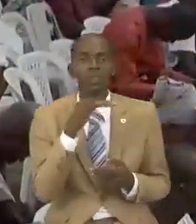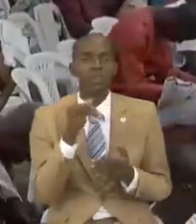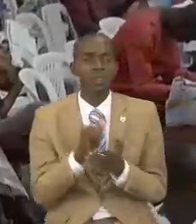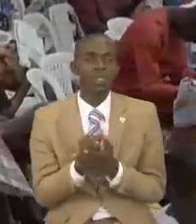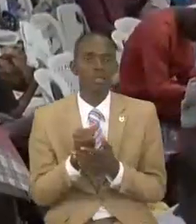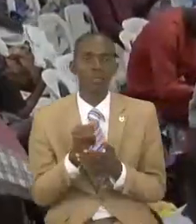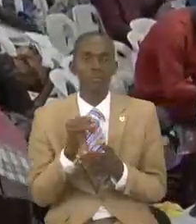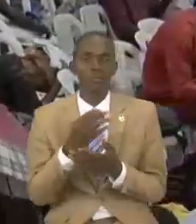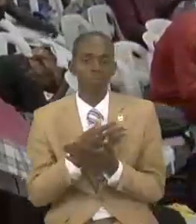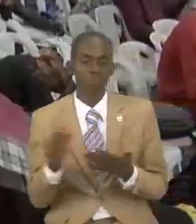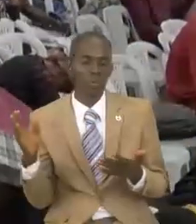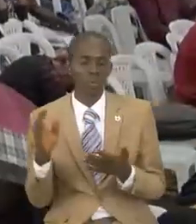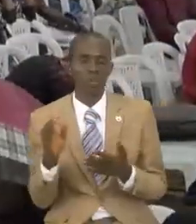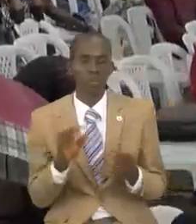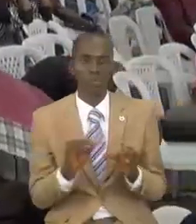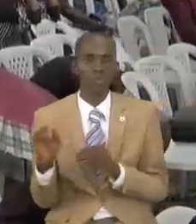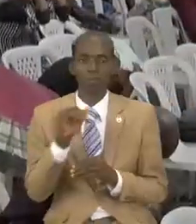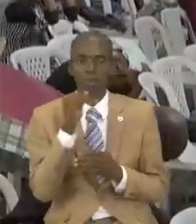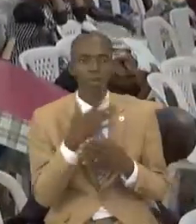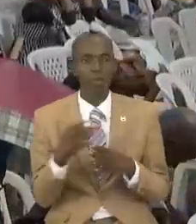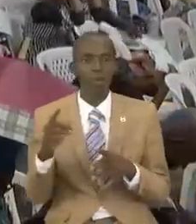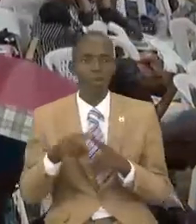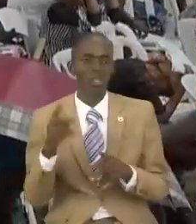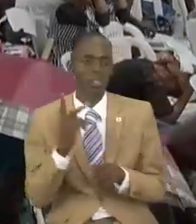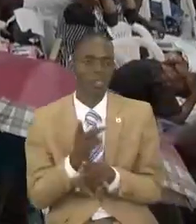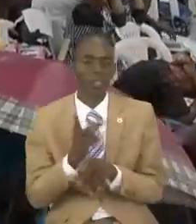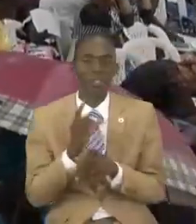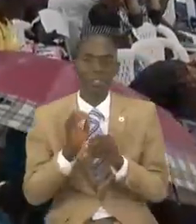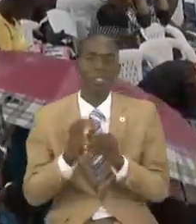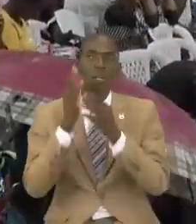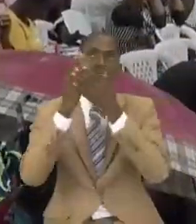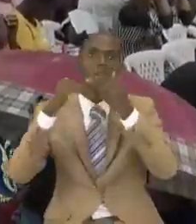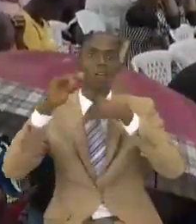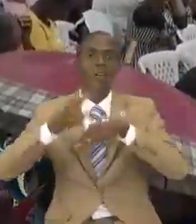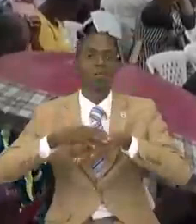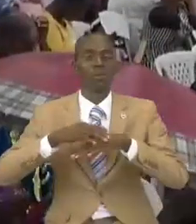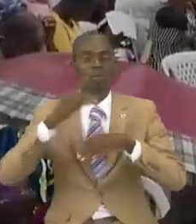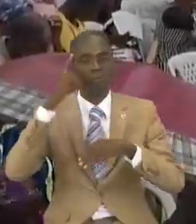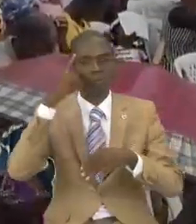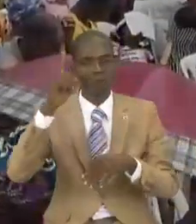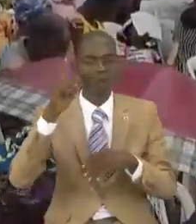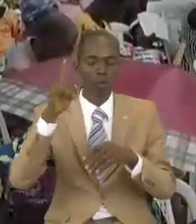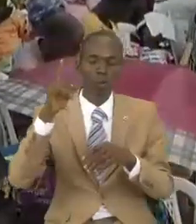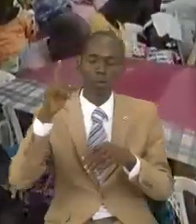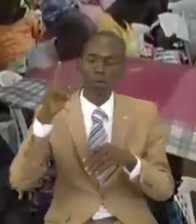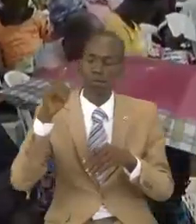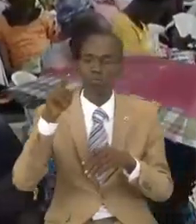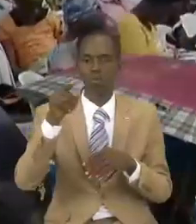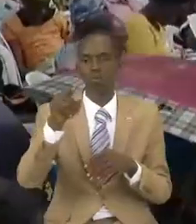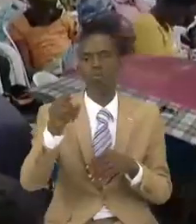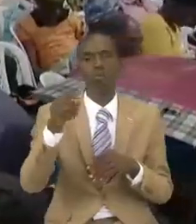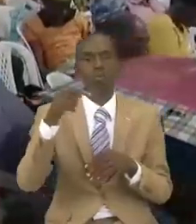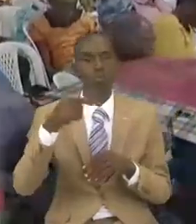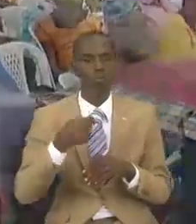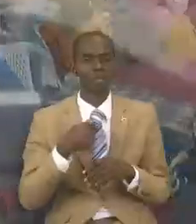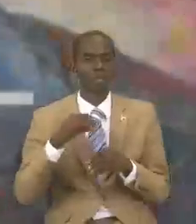not away, reserved in heaven for you. Verse 5, who